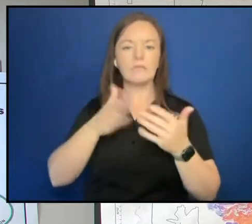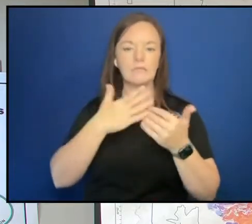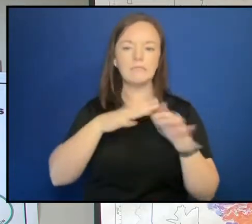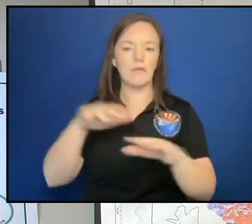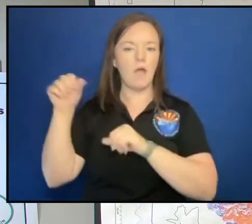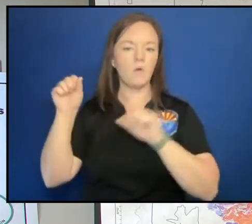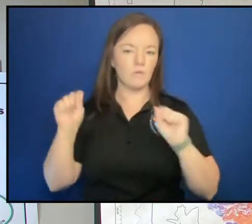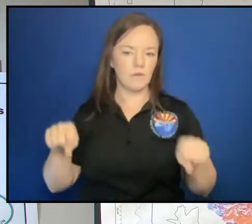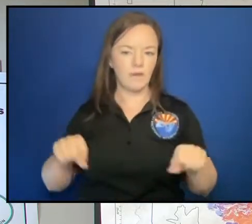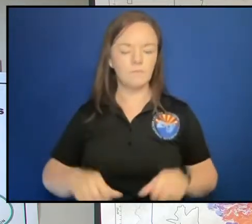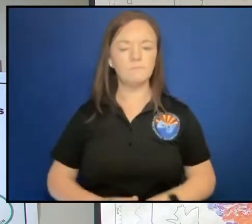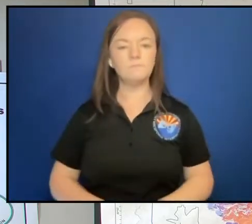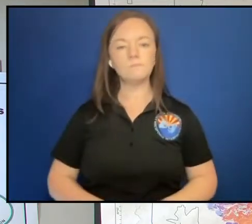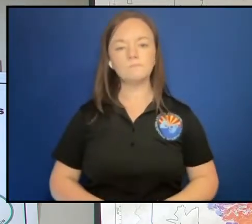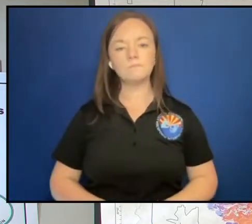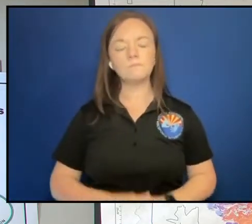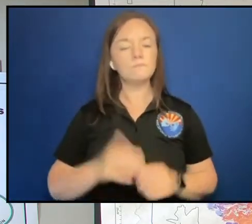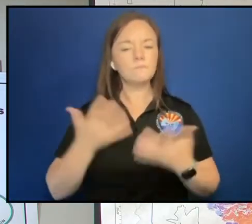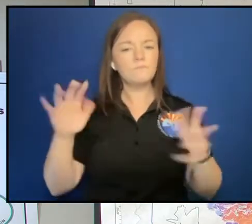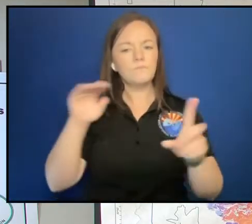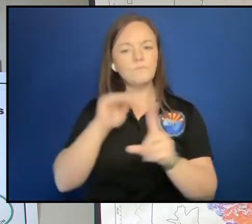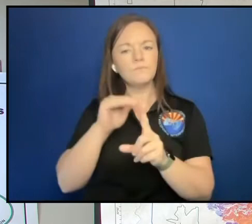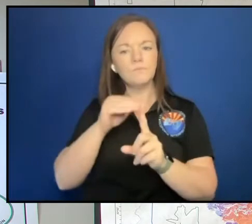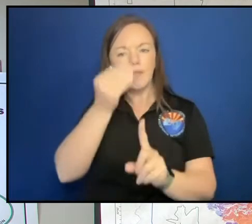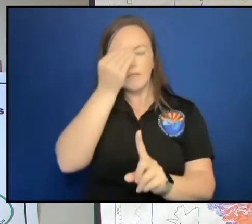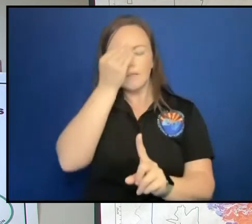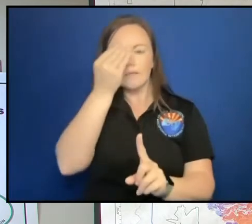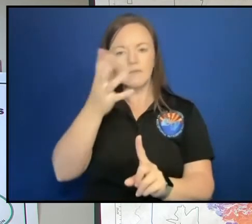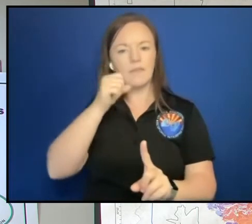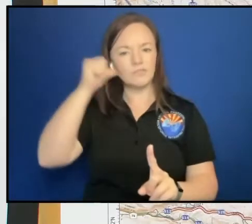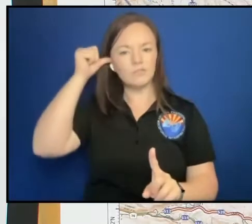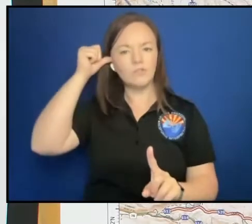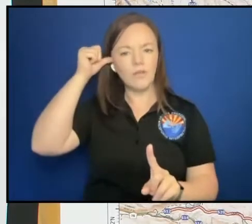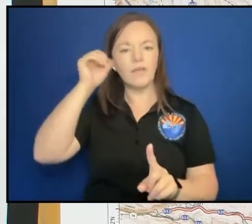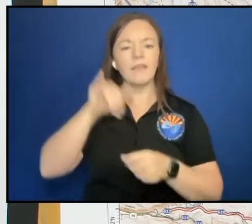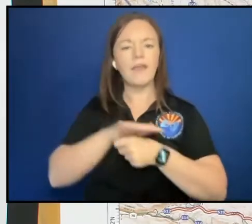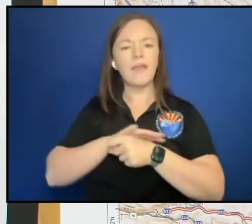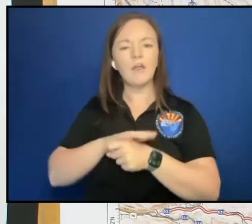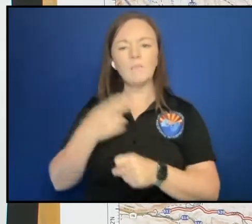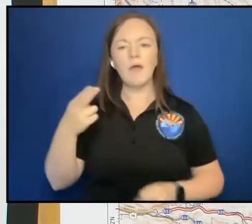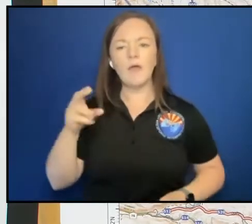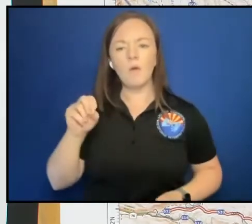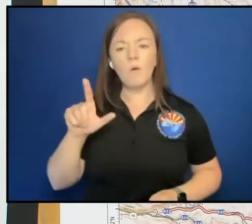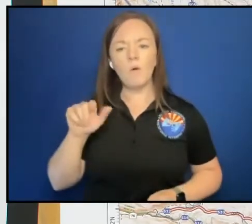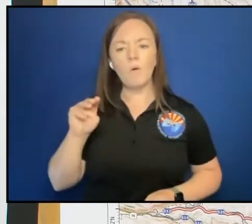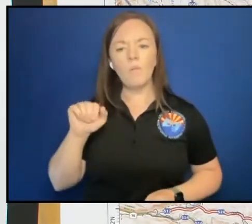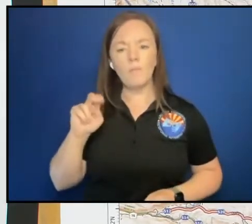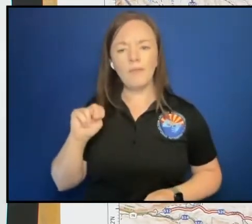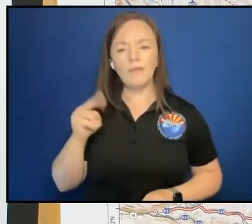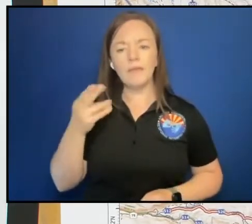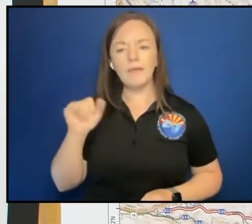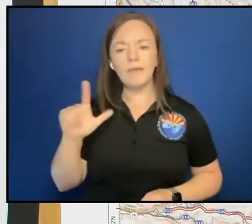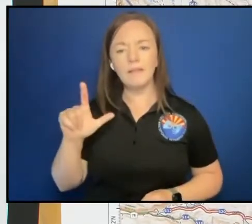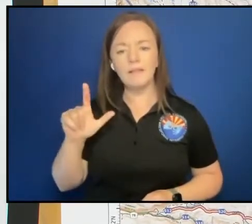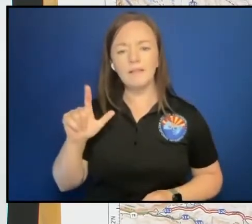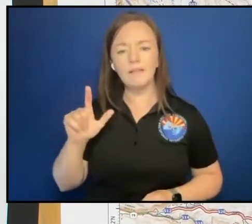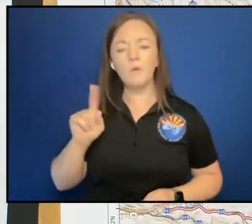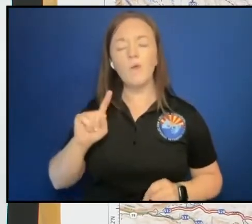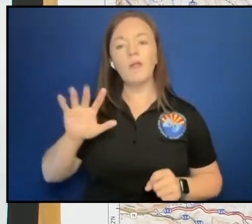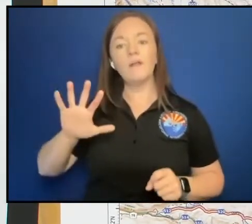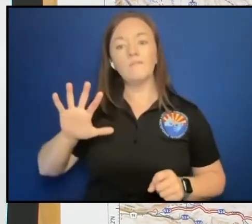And as I reminded you yesterday, this area by Holman Hill on both sides of where the 581 comes down and ties